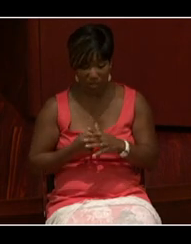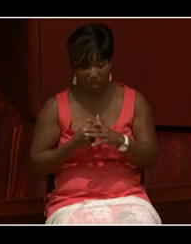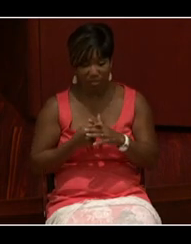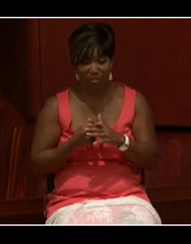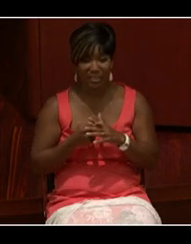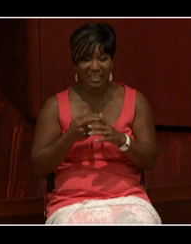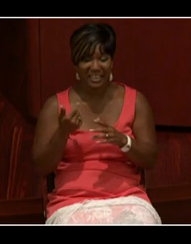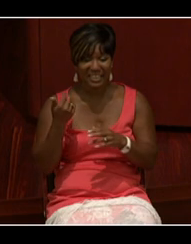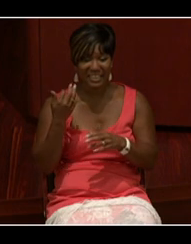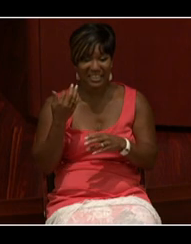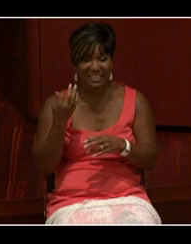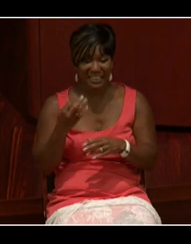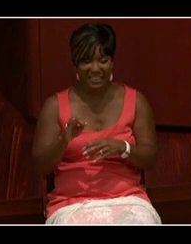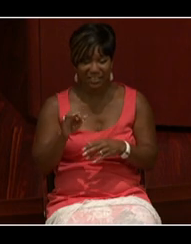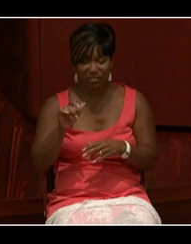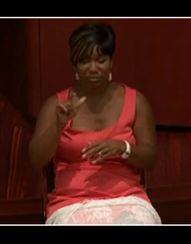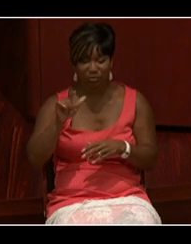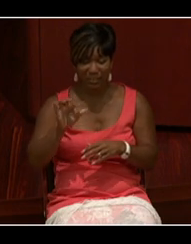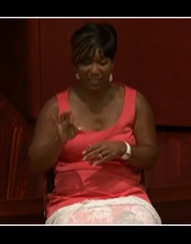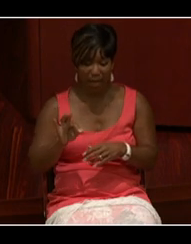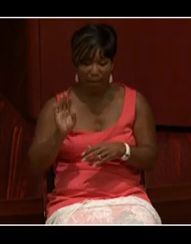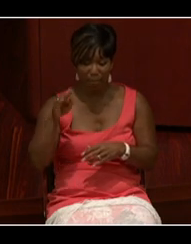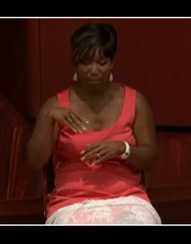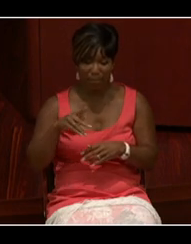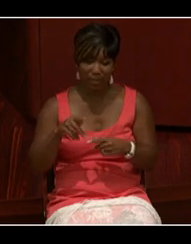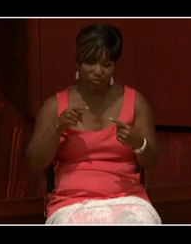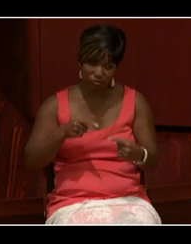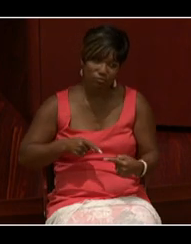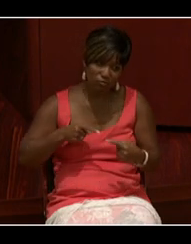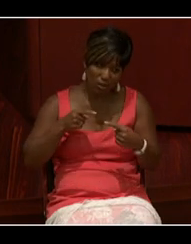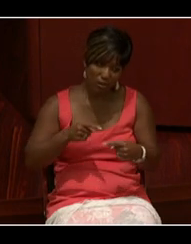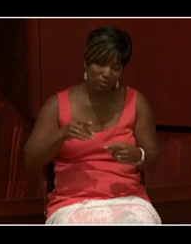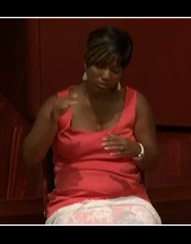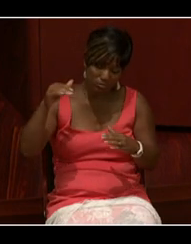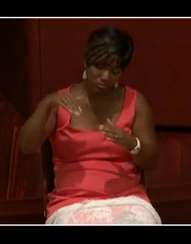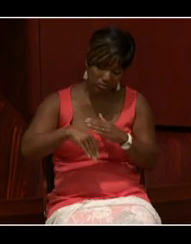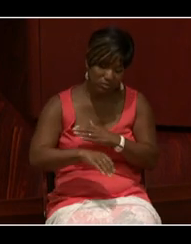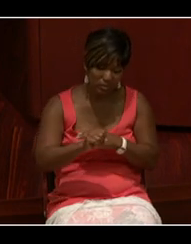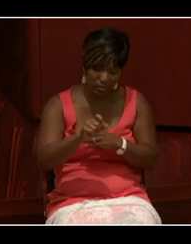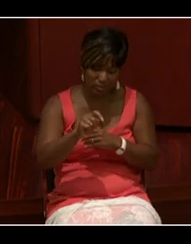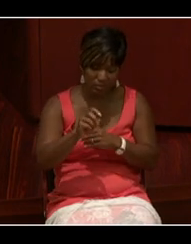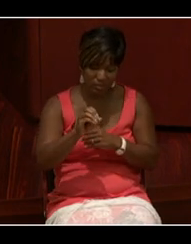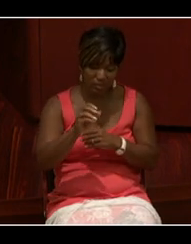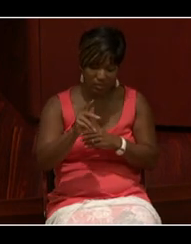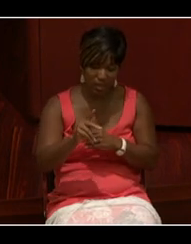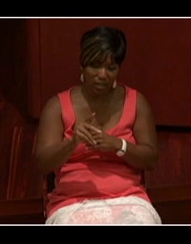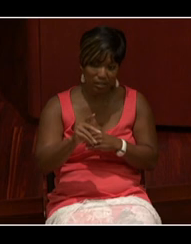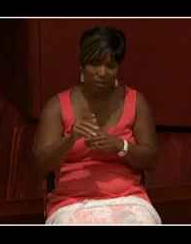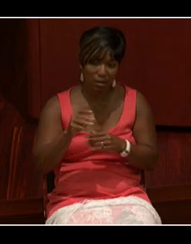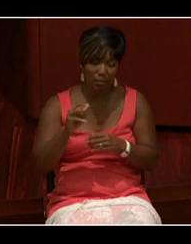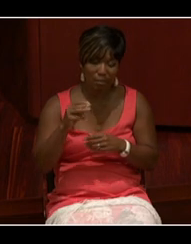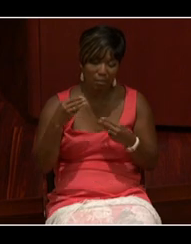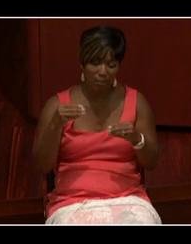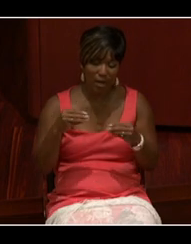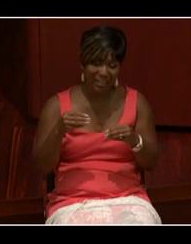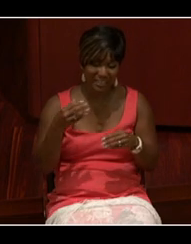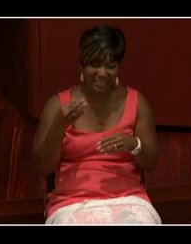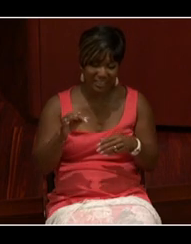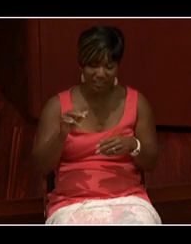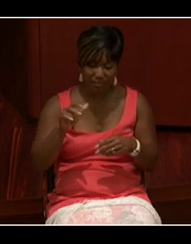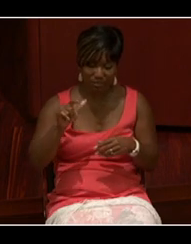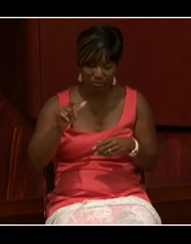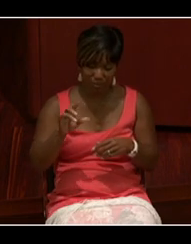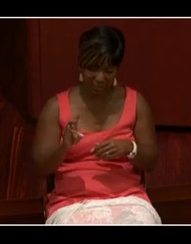in 1929, banks struggled across the nation, and Groom's bank was no exception. Groom fought to save his bank and protect